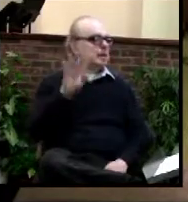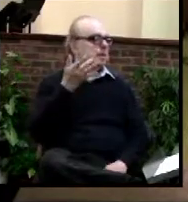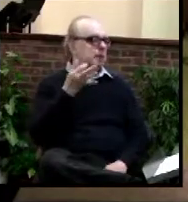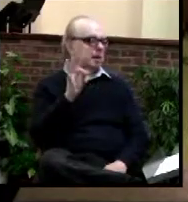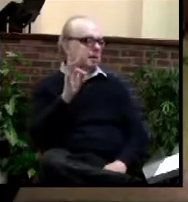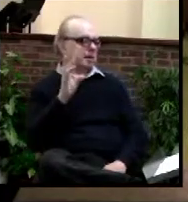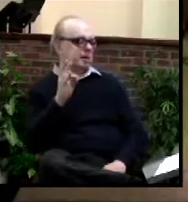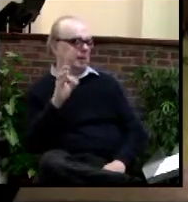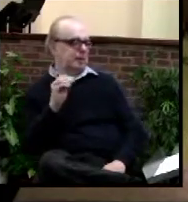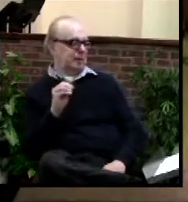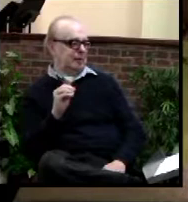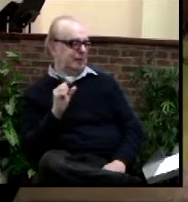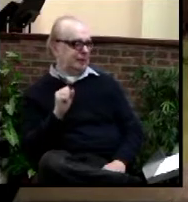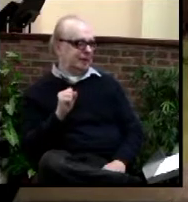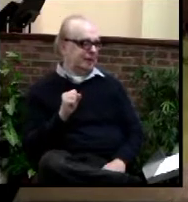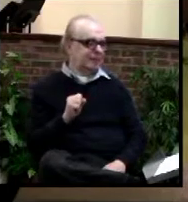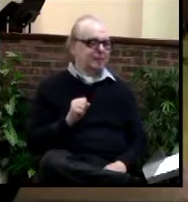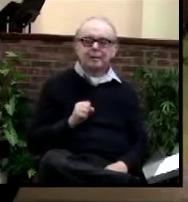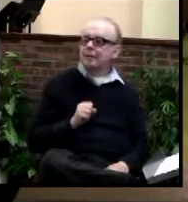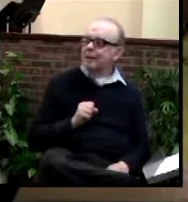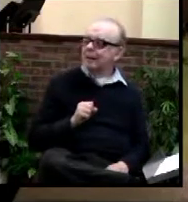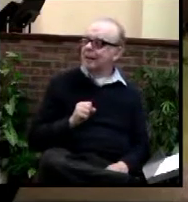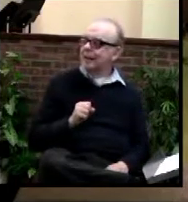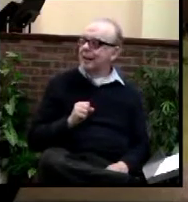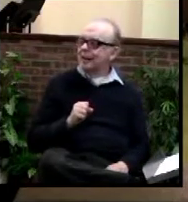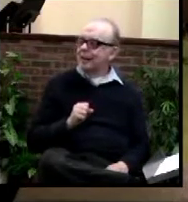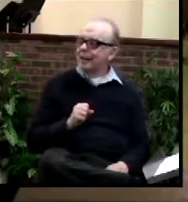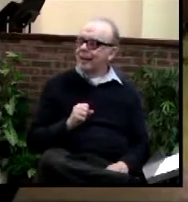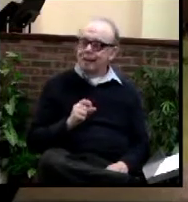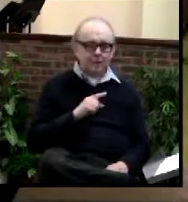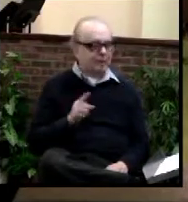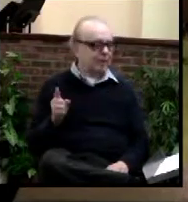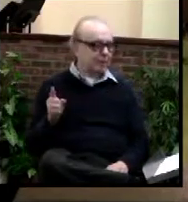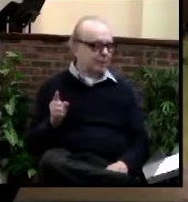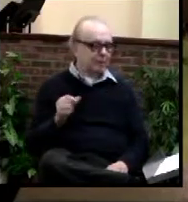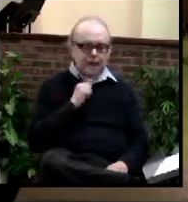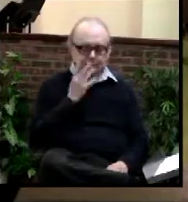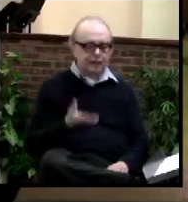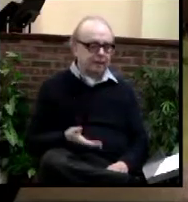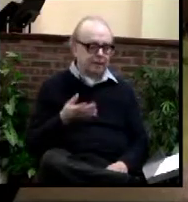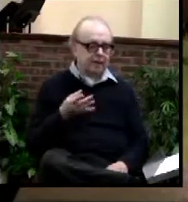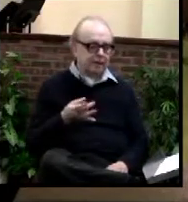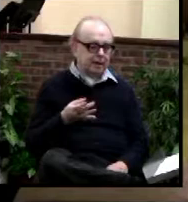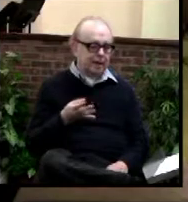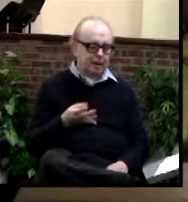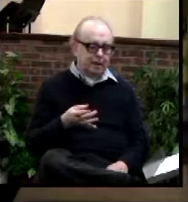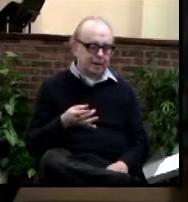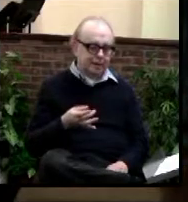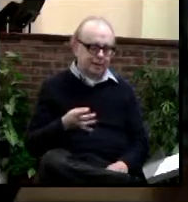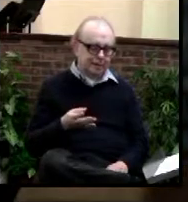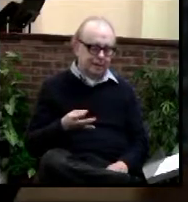Like, okay. For those of you that weren't here in the 70s, then let's give you a history lesson. In